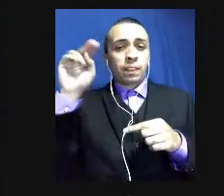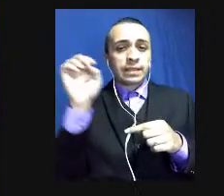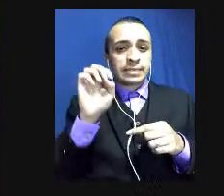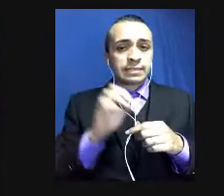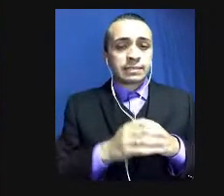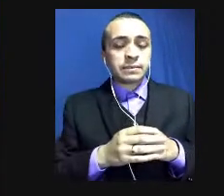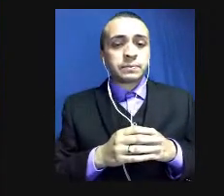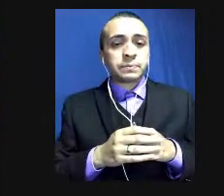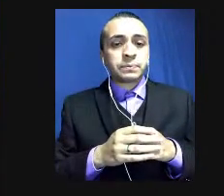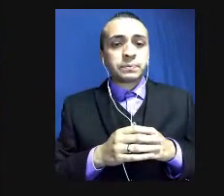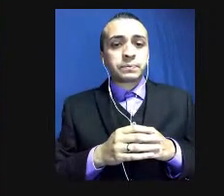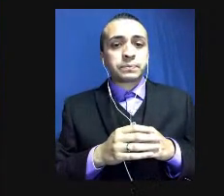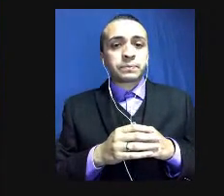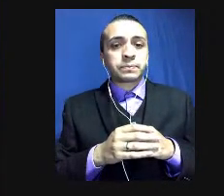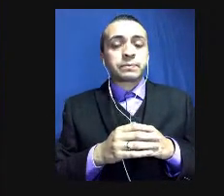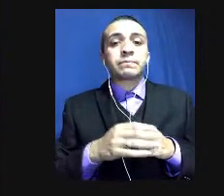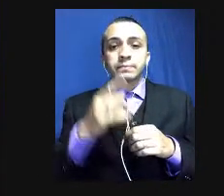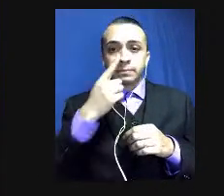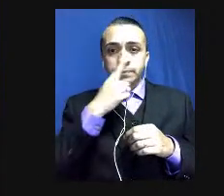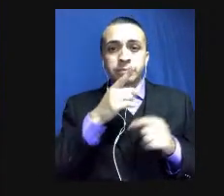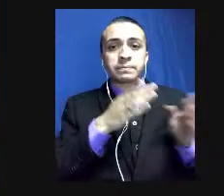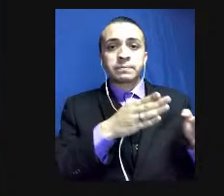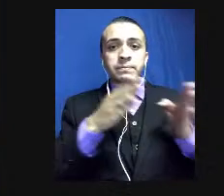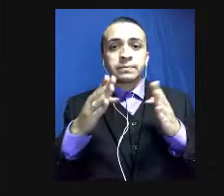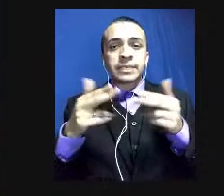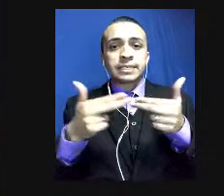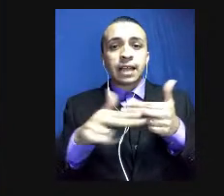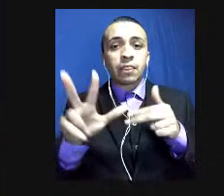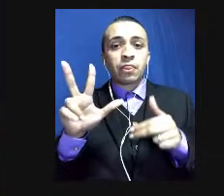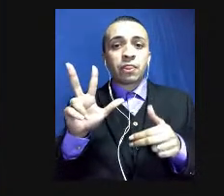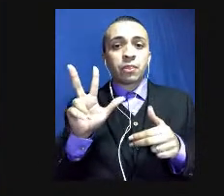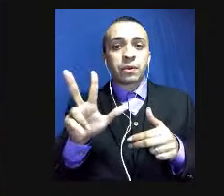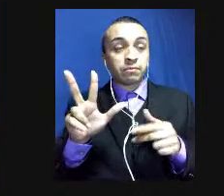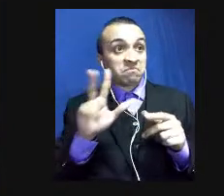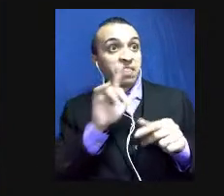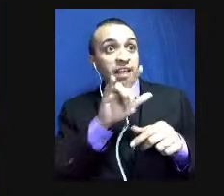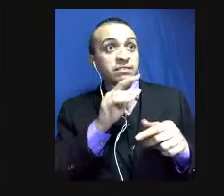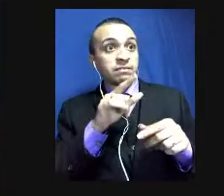And then if you'd click over to slide 3. We're on 3.